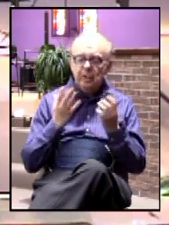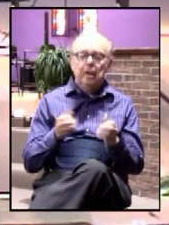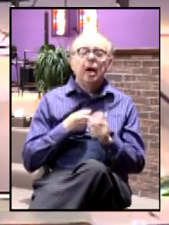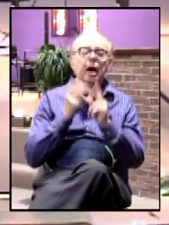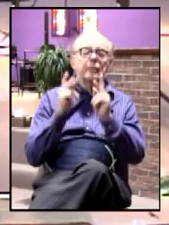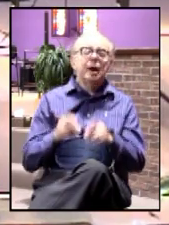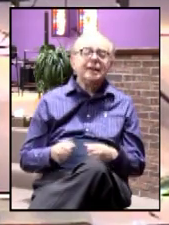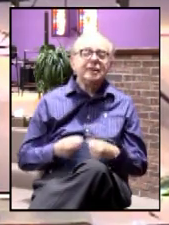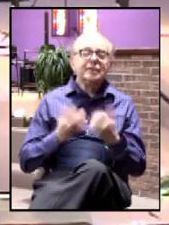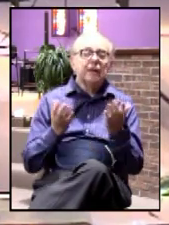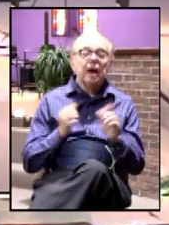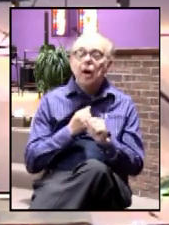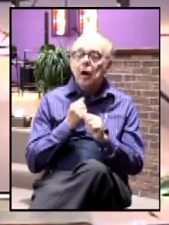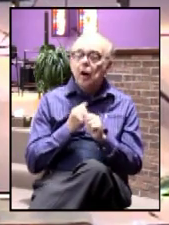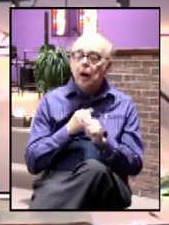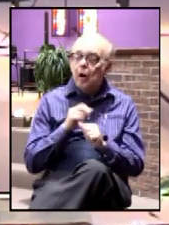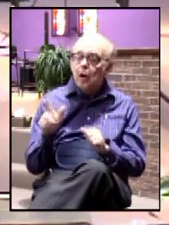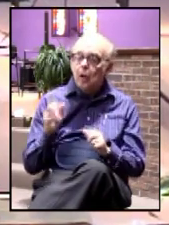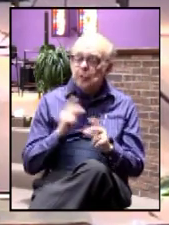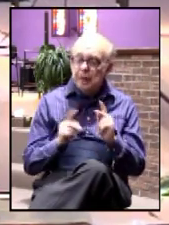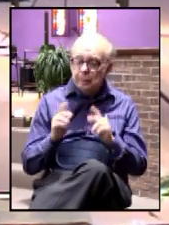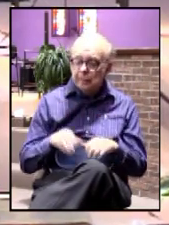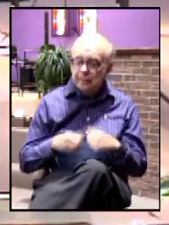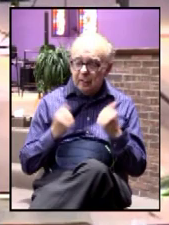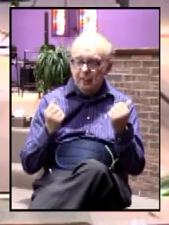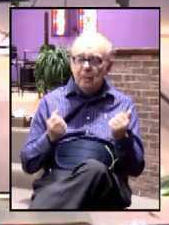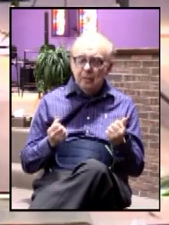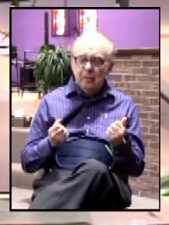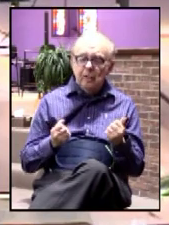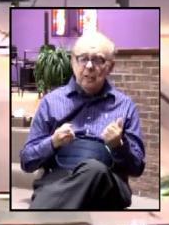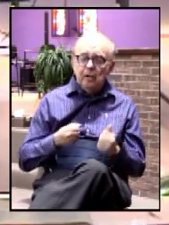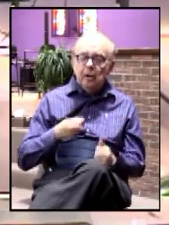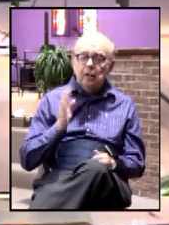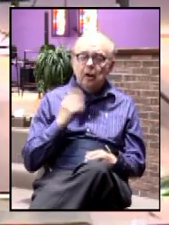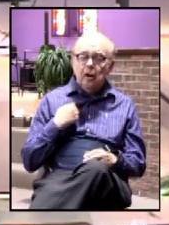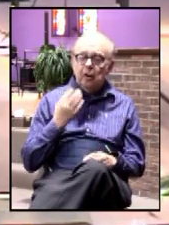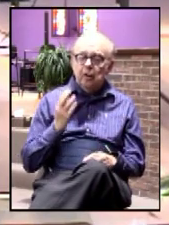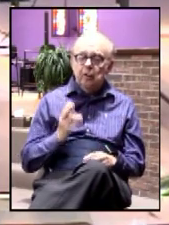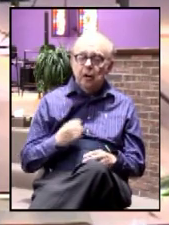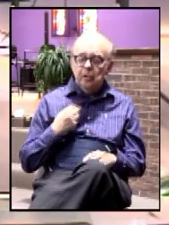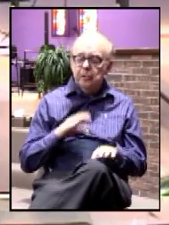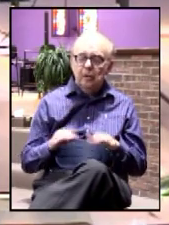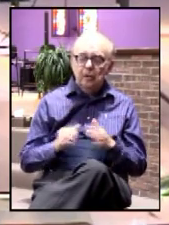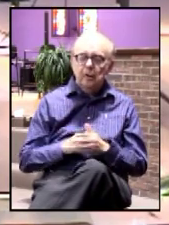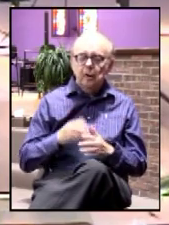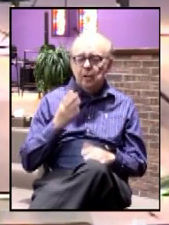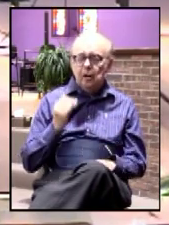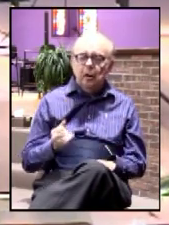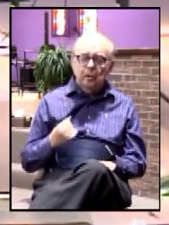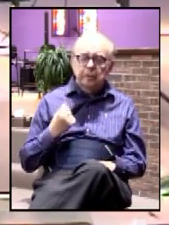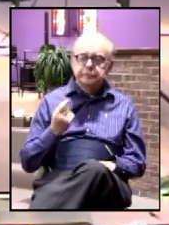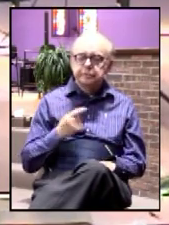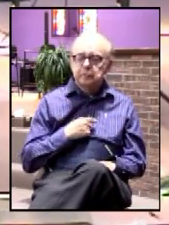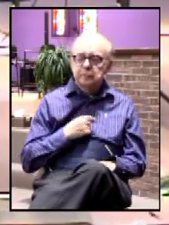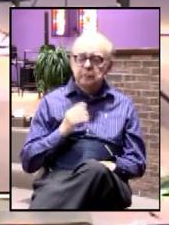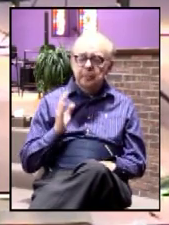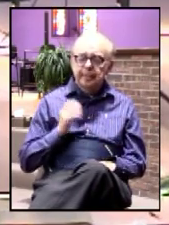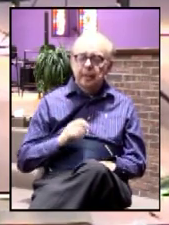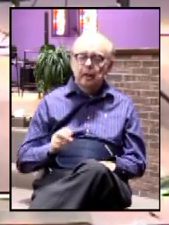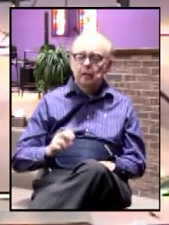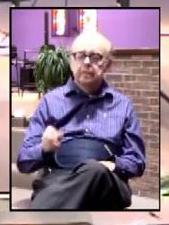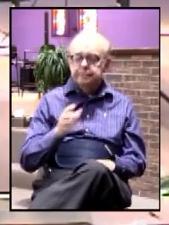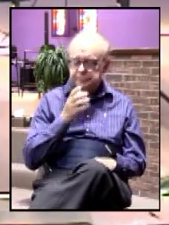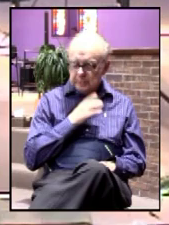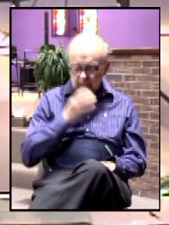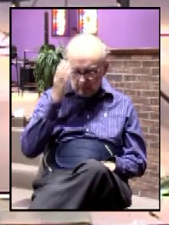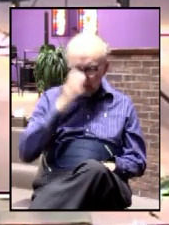sacrificing, everybody sacrificing. Because that's what he's called us to do. So why? So that on this